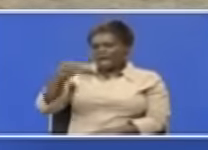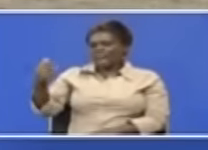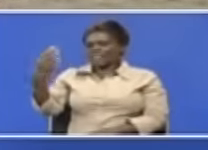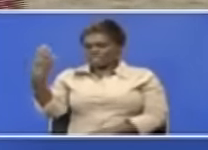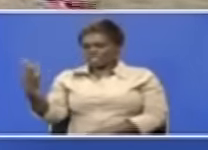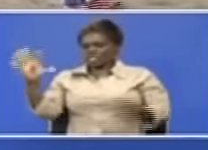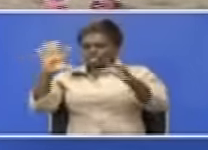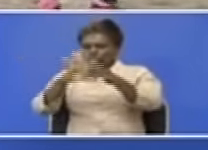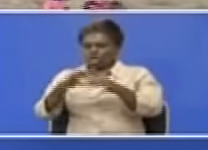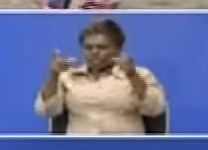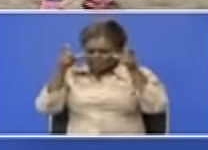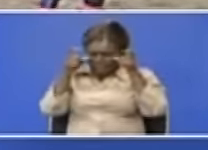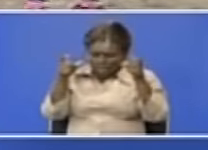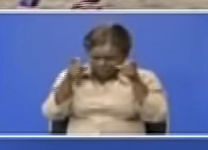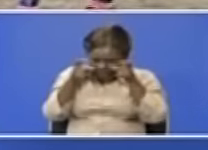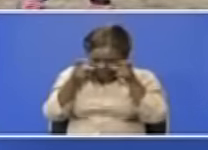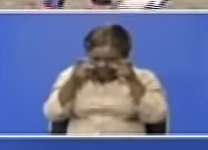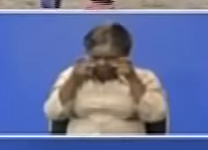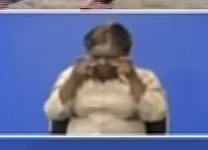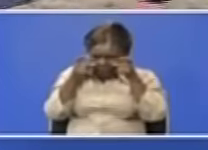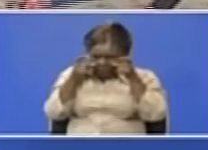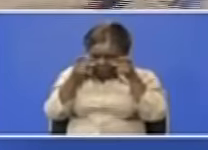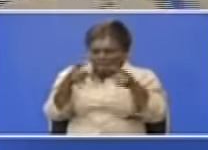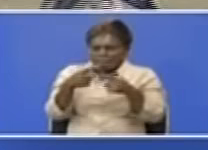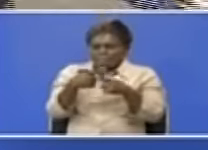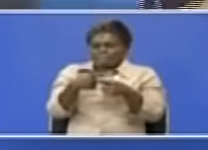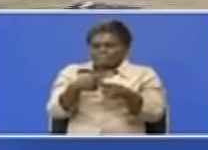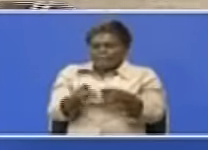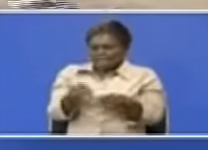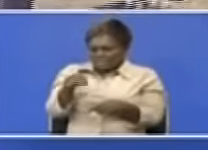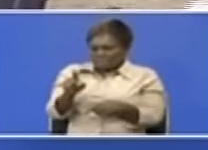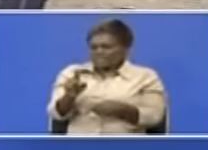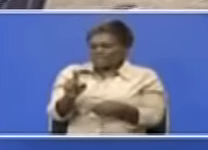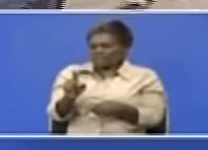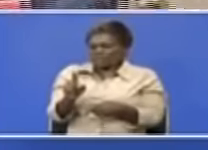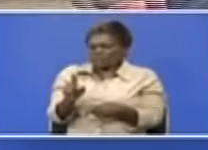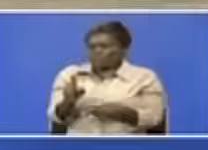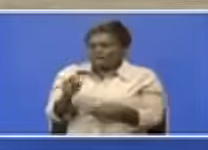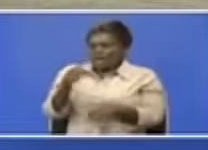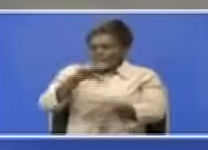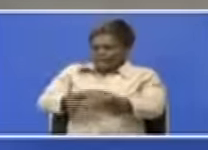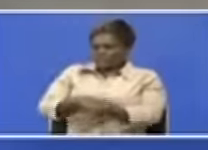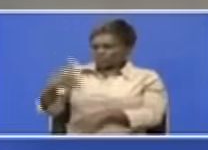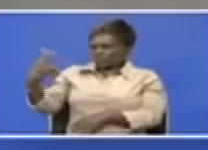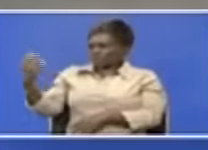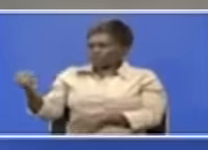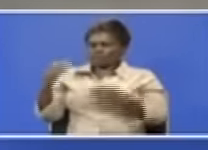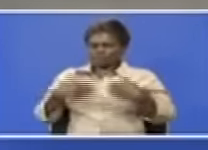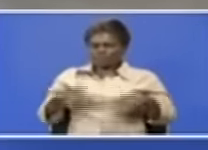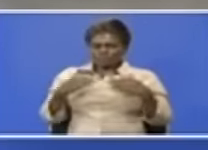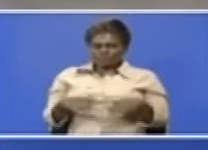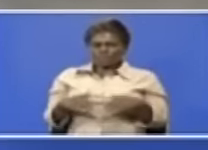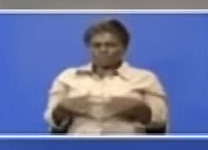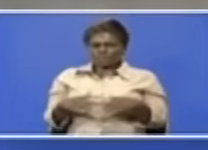joined Tusker, forcing them to get busy in the transfer window. Batoto Bamungu, as they are commonly known, signed 25 players. Mekuwa